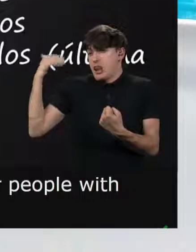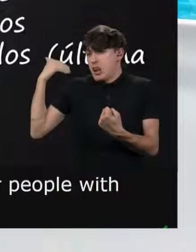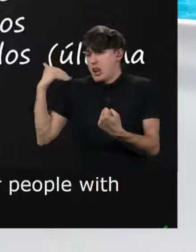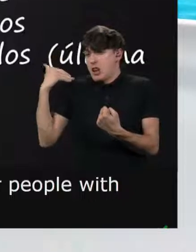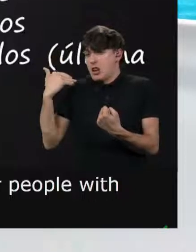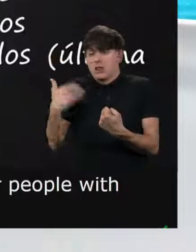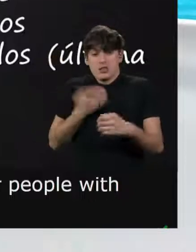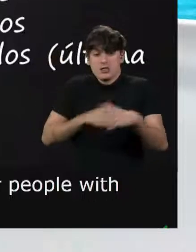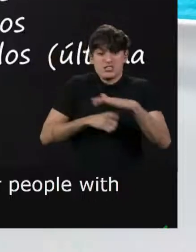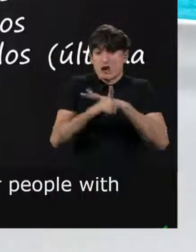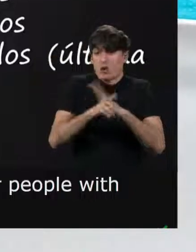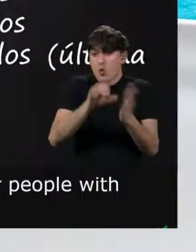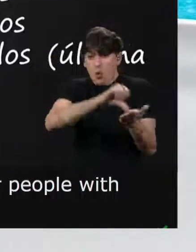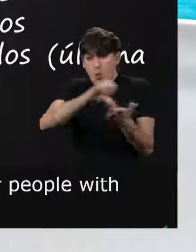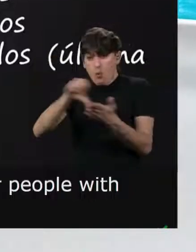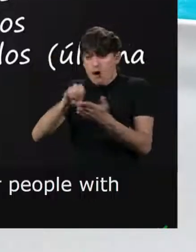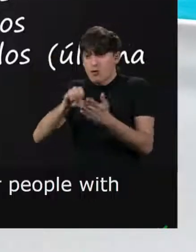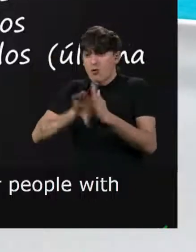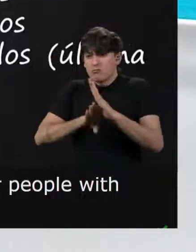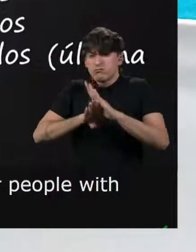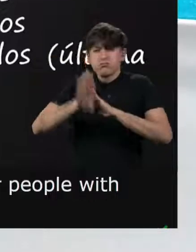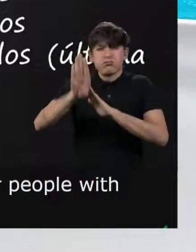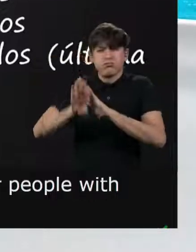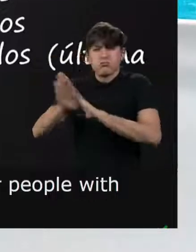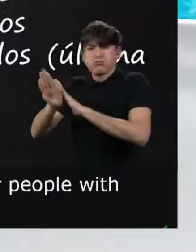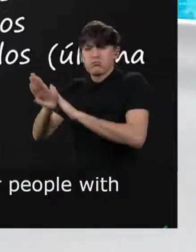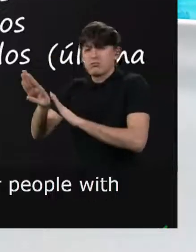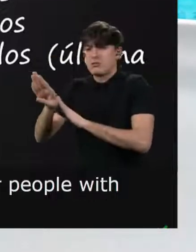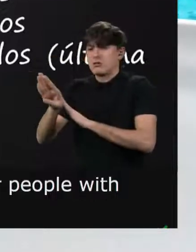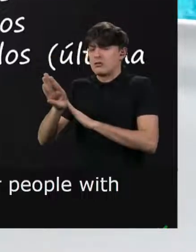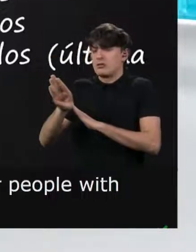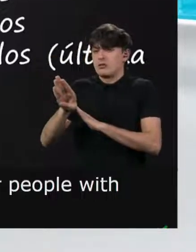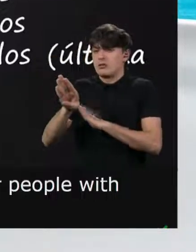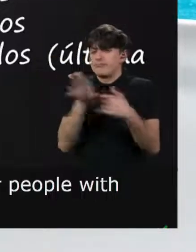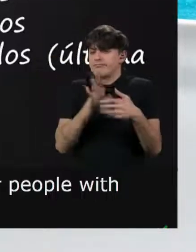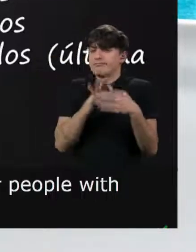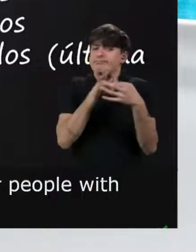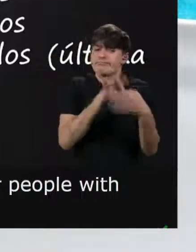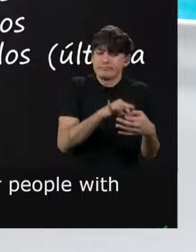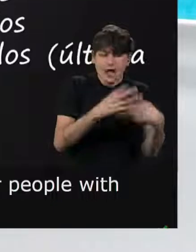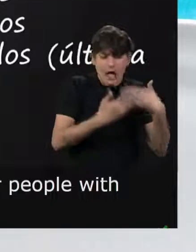We've had several revolutions